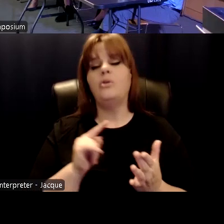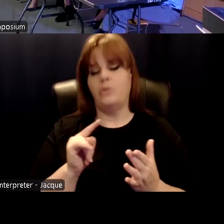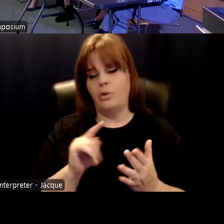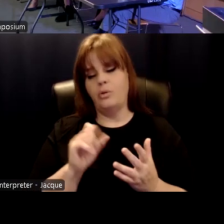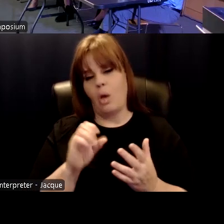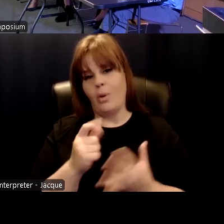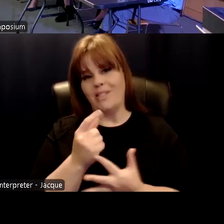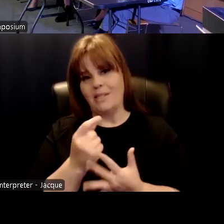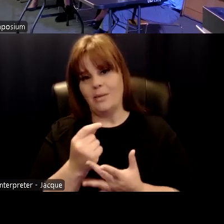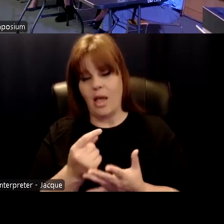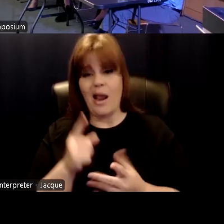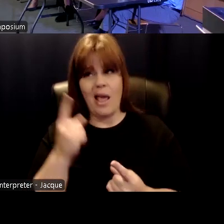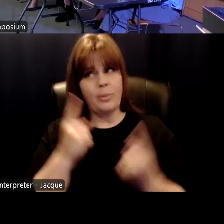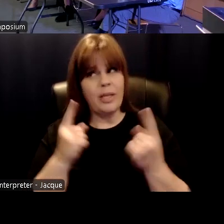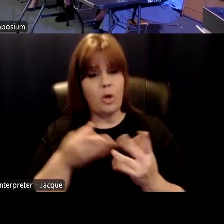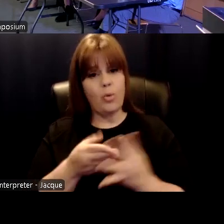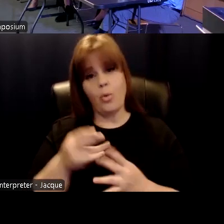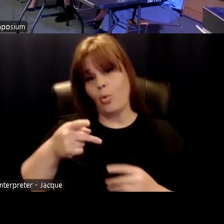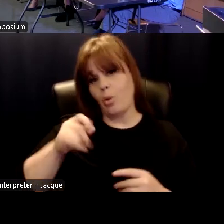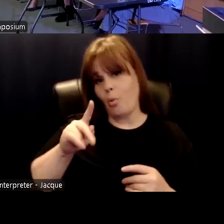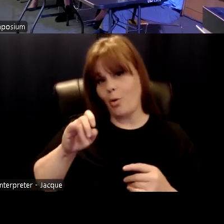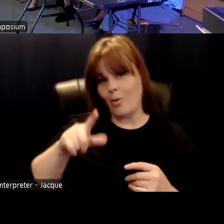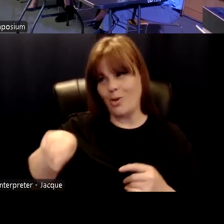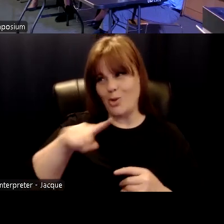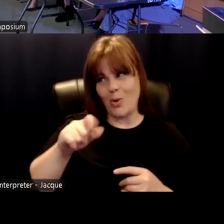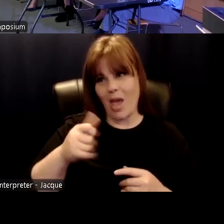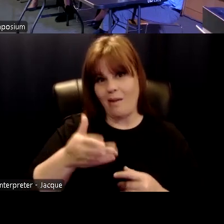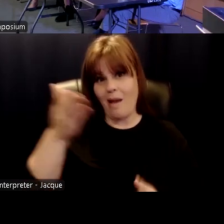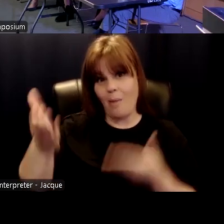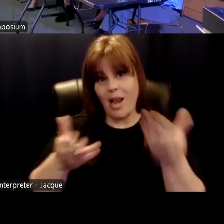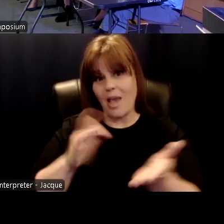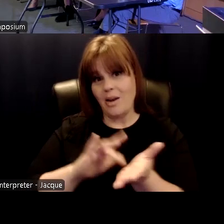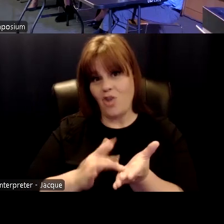through this portal, which you all can nominate drugs for.